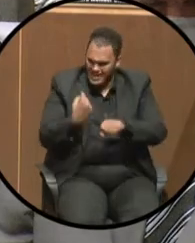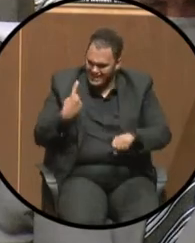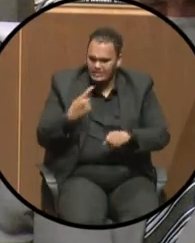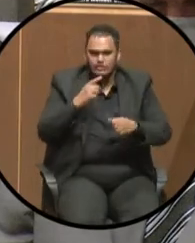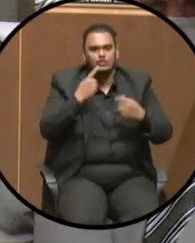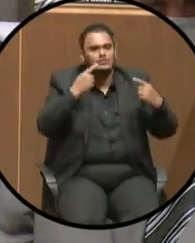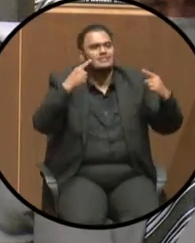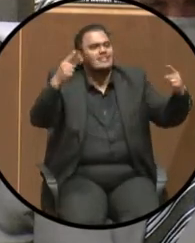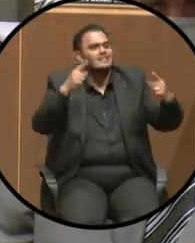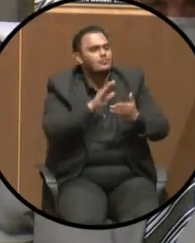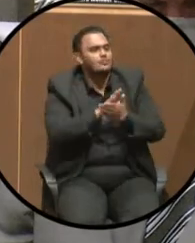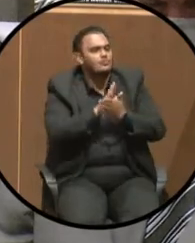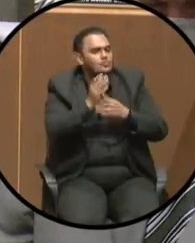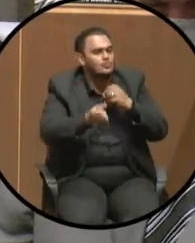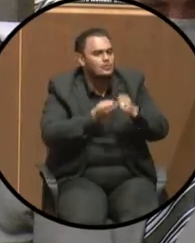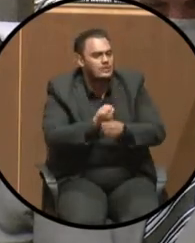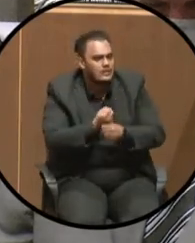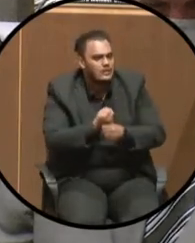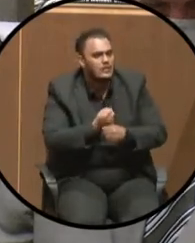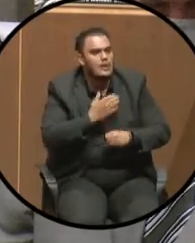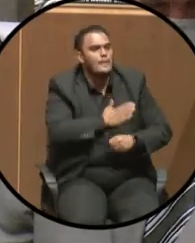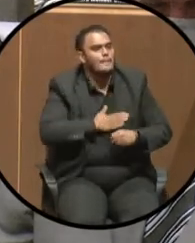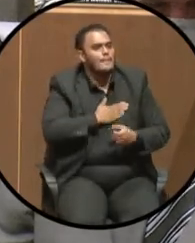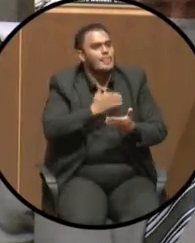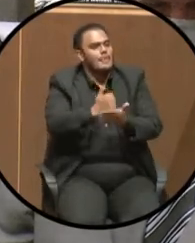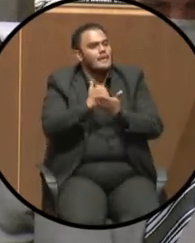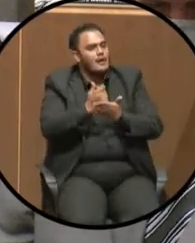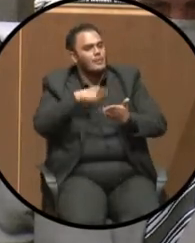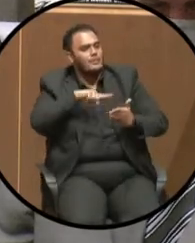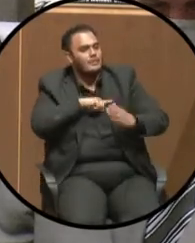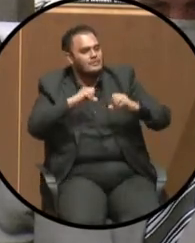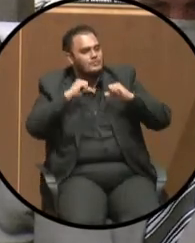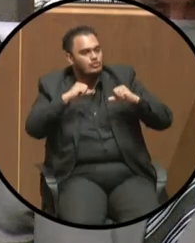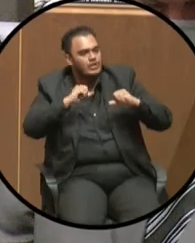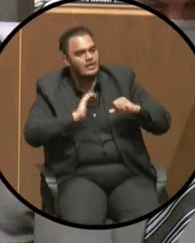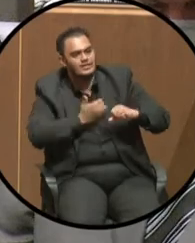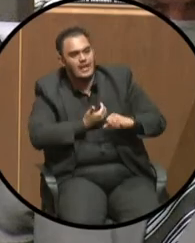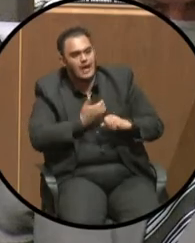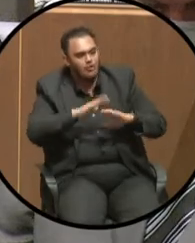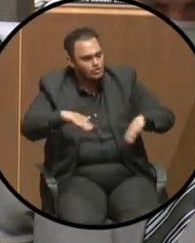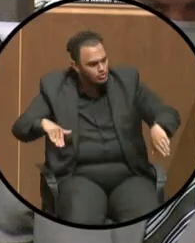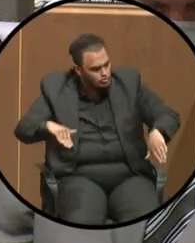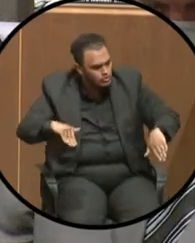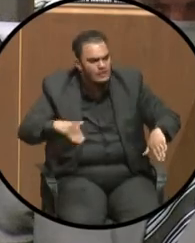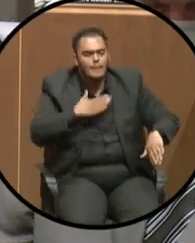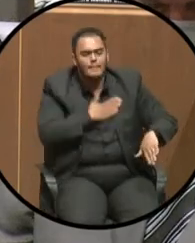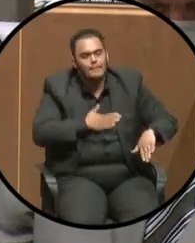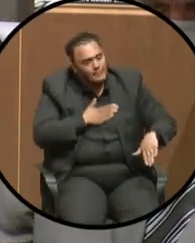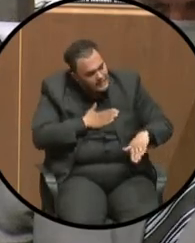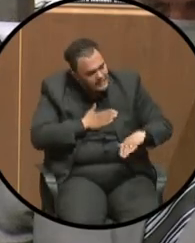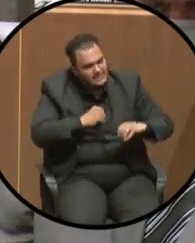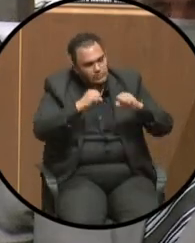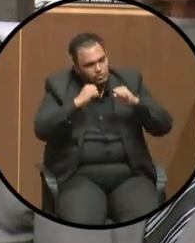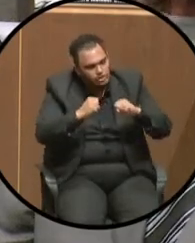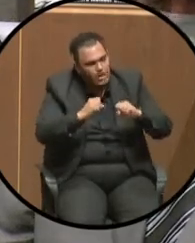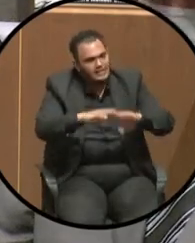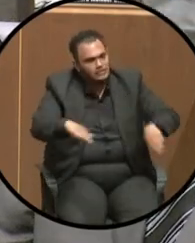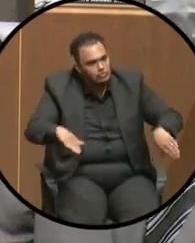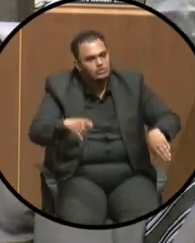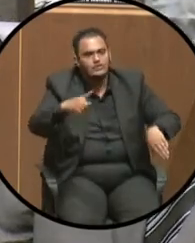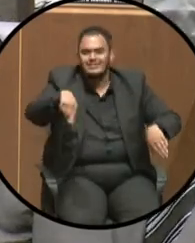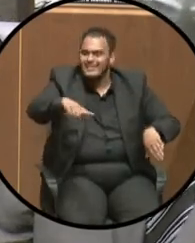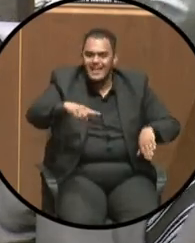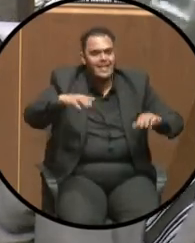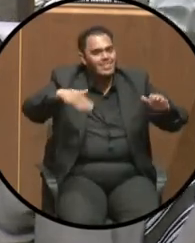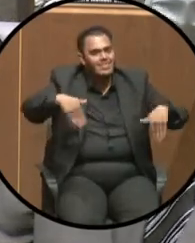year. Please help us protect our children. Please keep the mask mandate in place for at least the children who are not yet